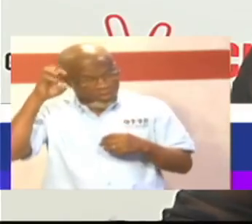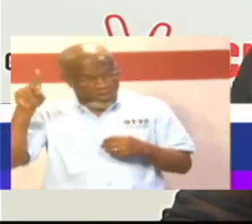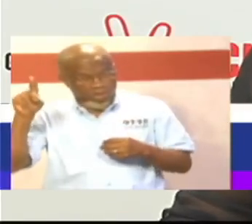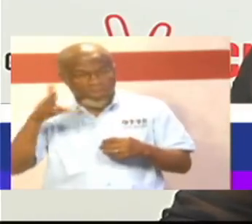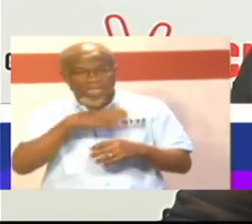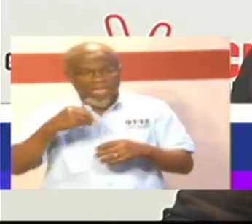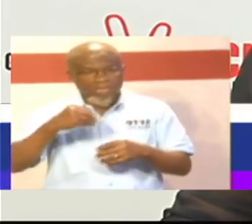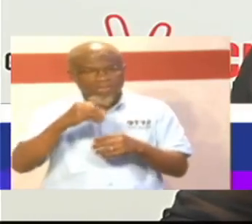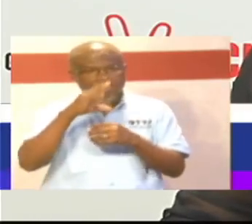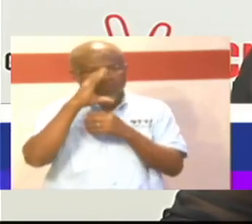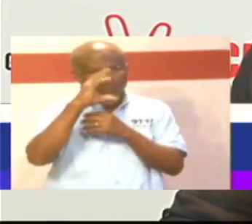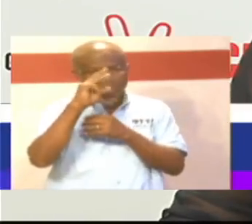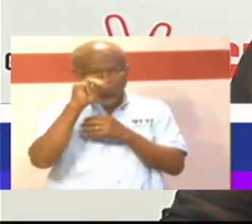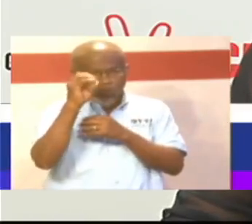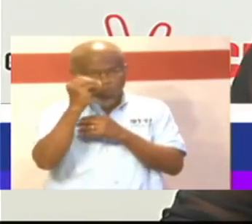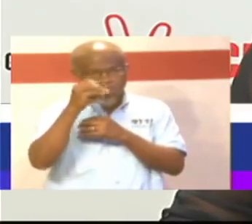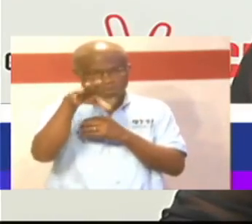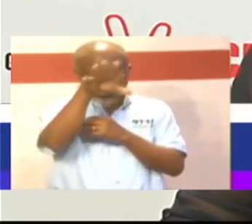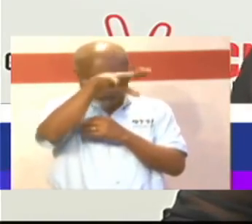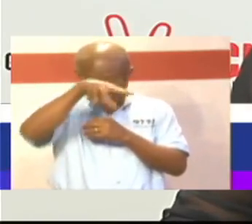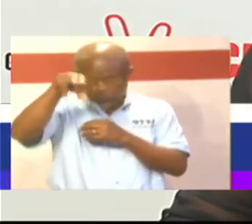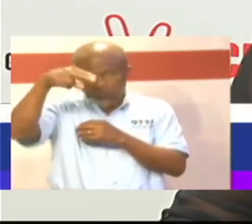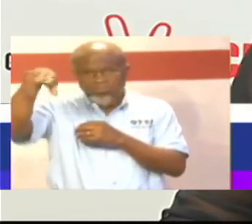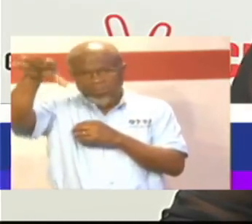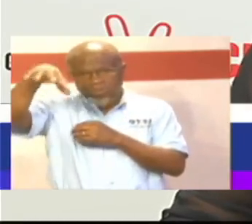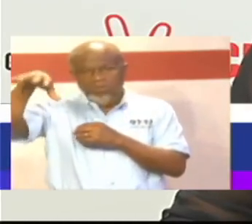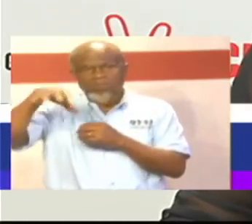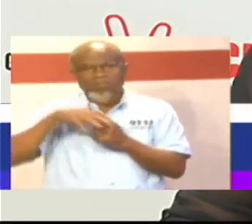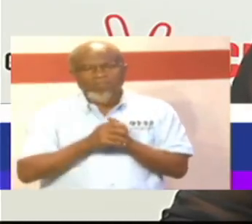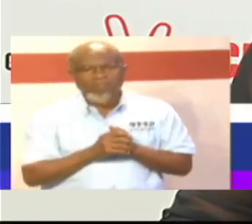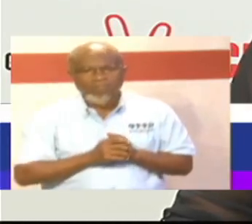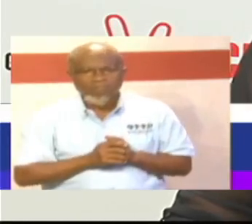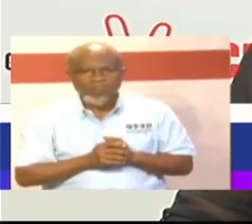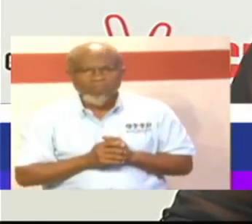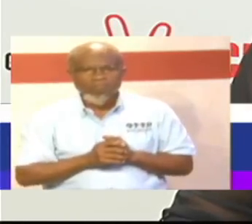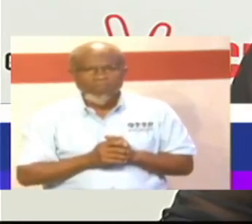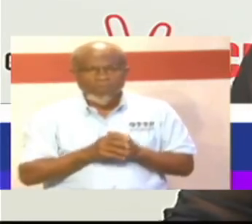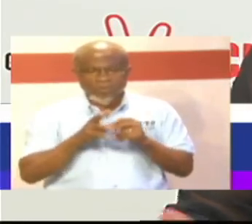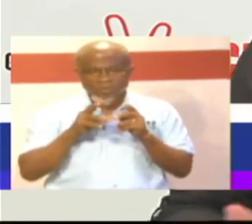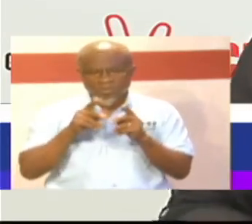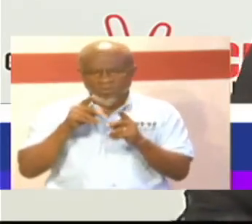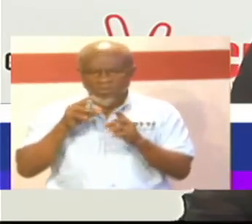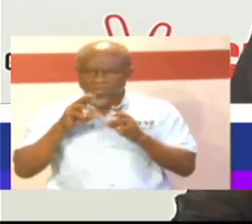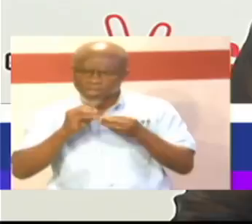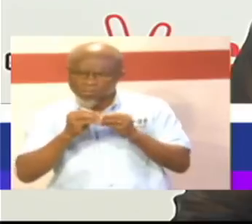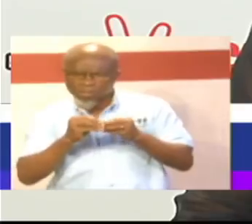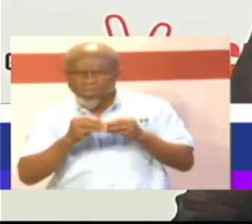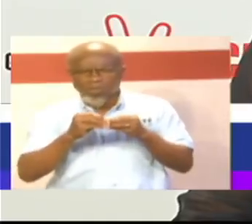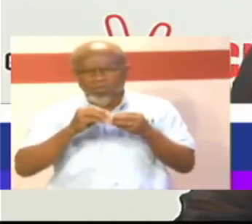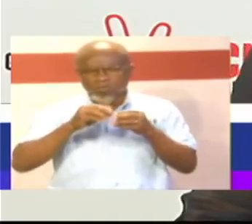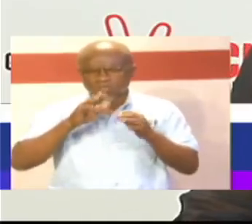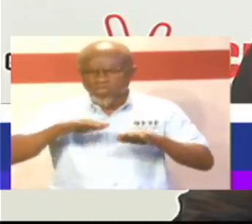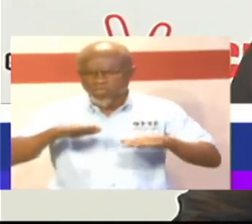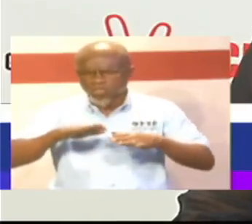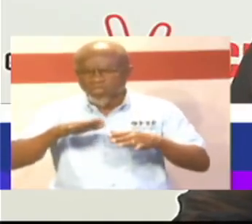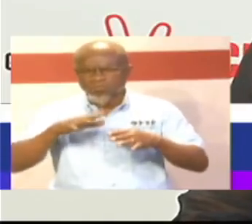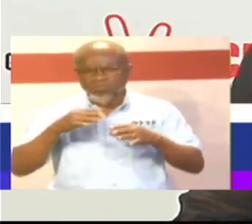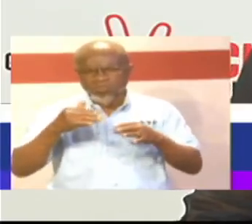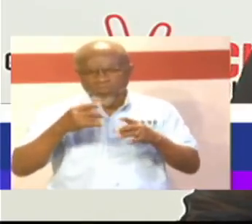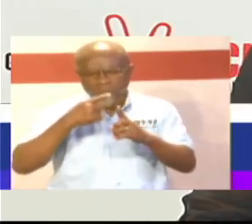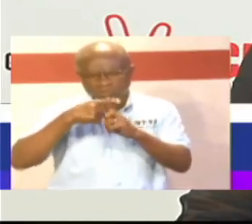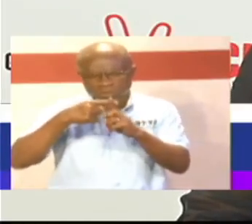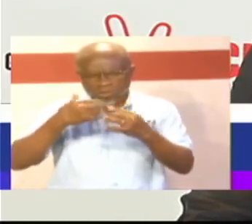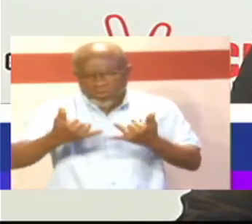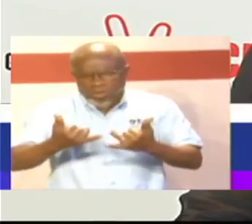actual number of children who are COVID positive at this time, and that information can be